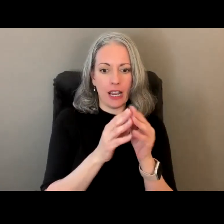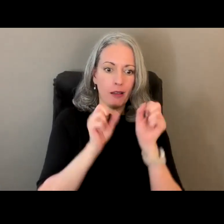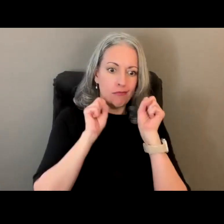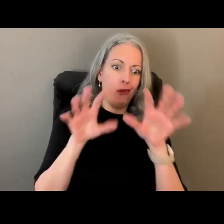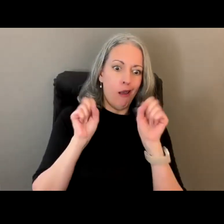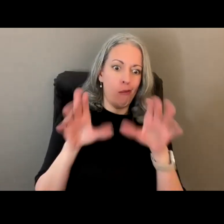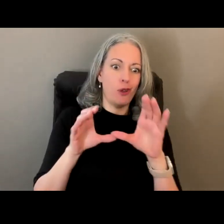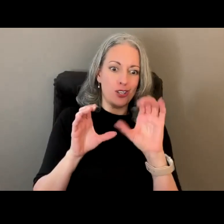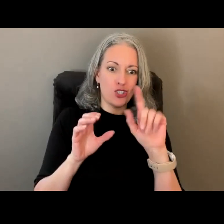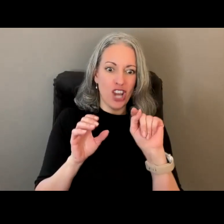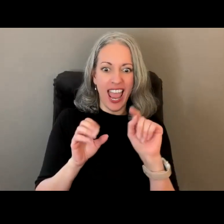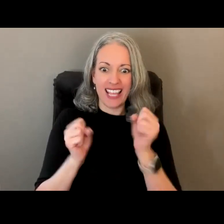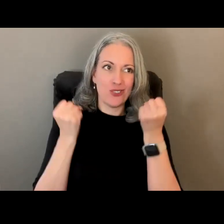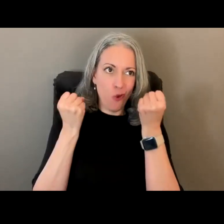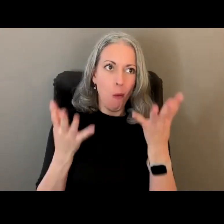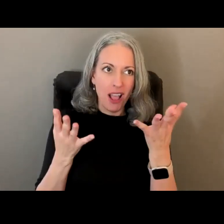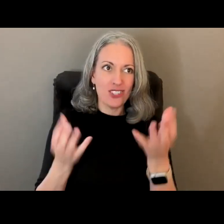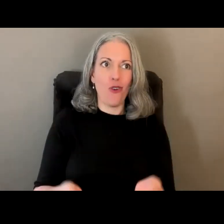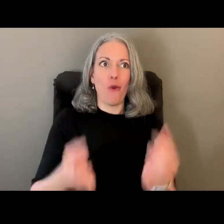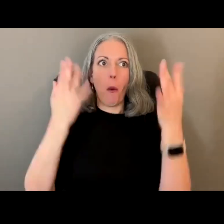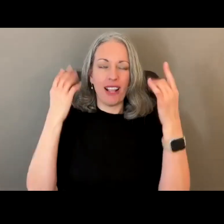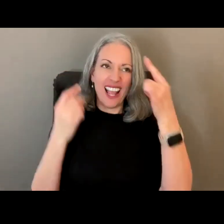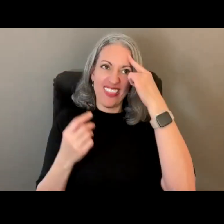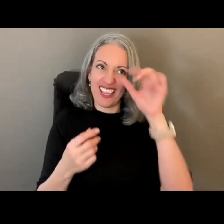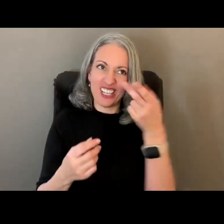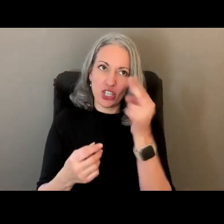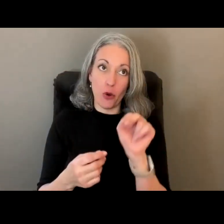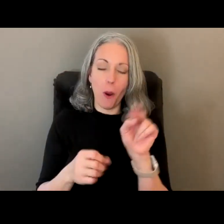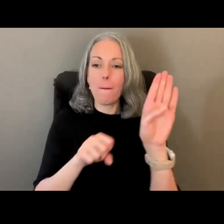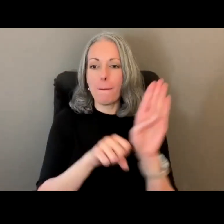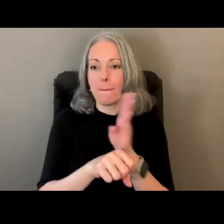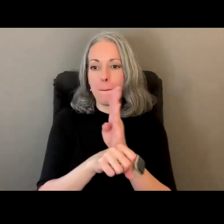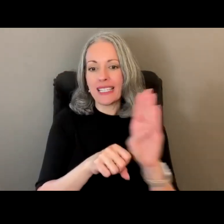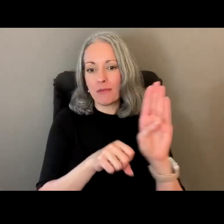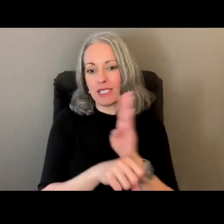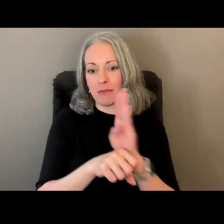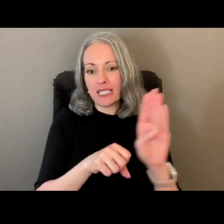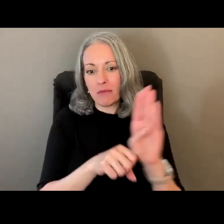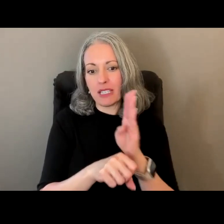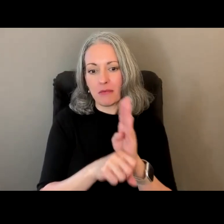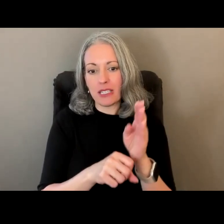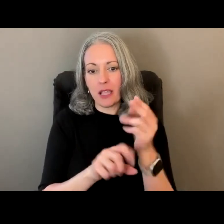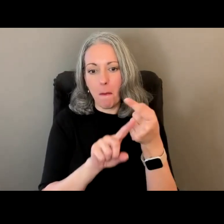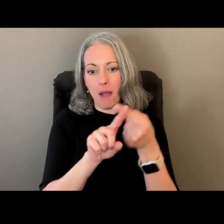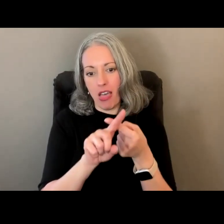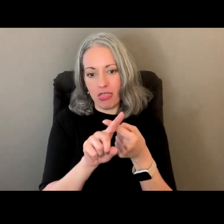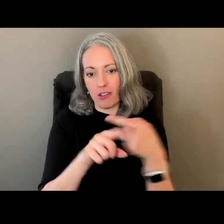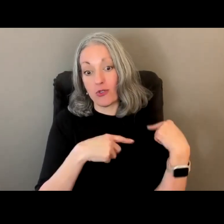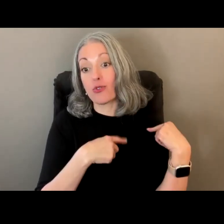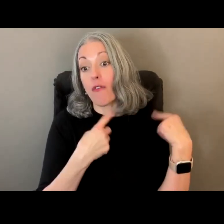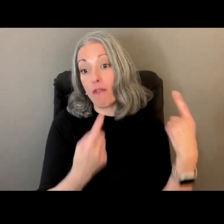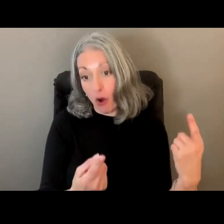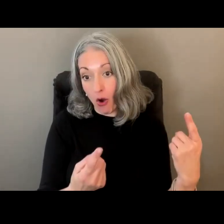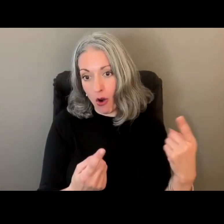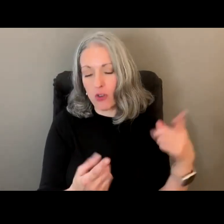lots of things. I think January was one of the busiest months we've had yet. And so you got a lot